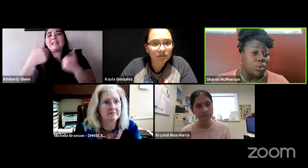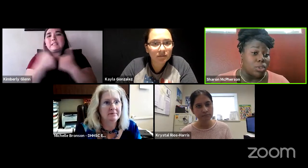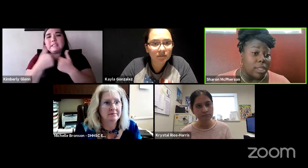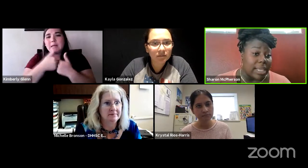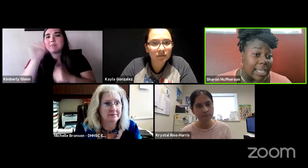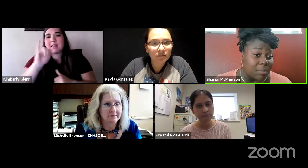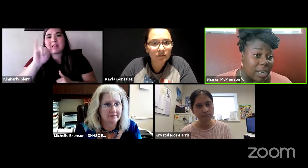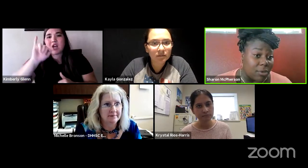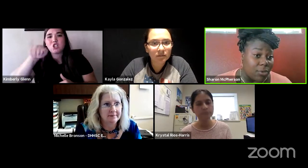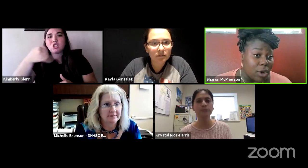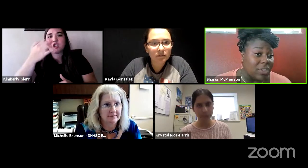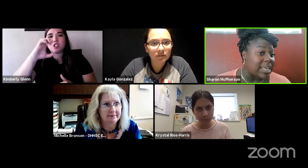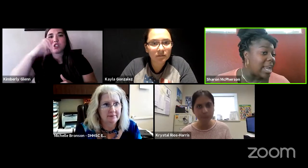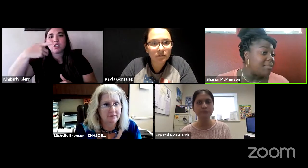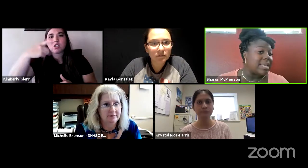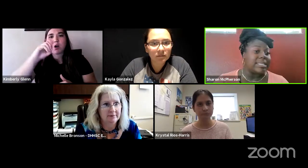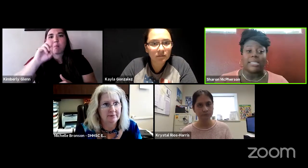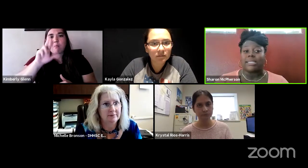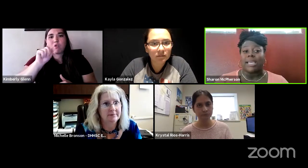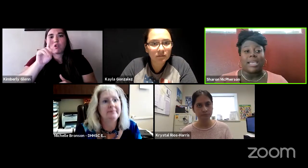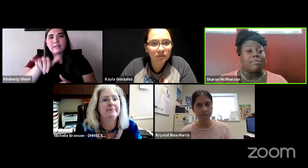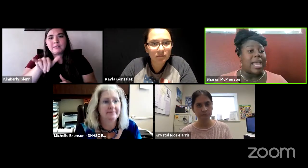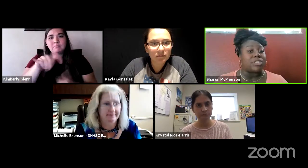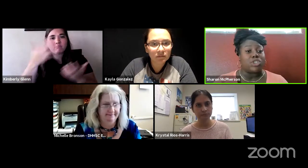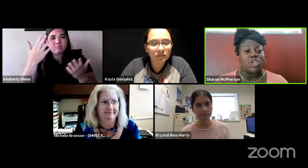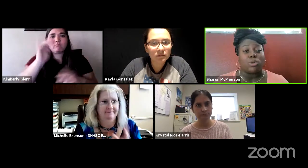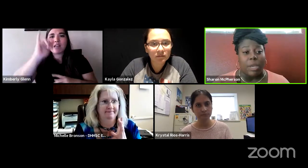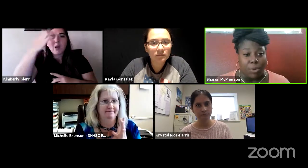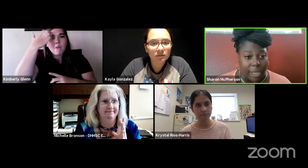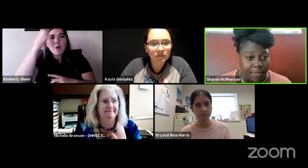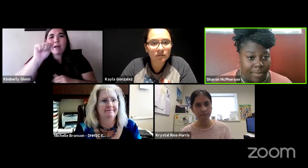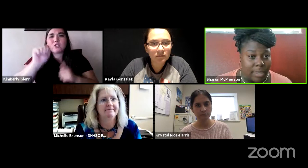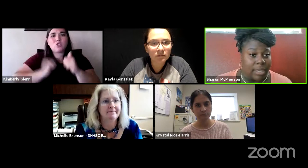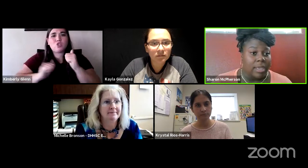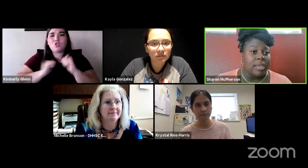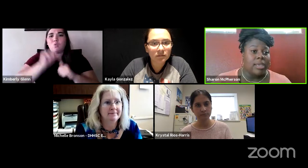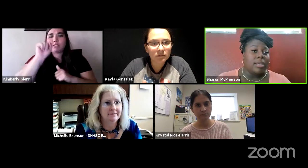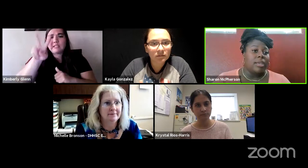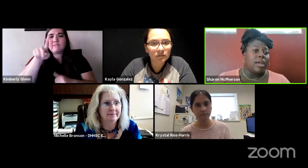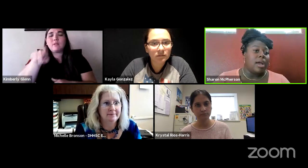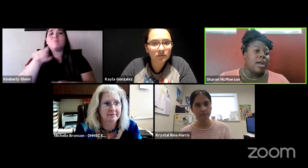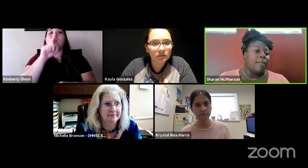missed the rules that I explained before. The game is the same as the show Jeopardy.